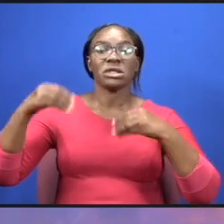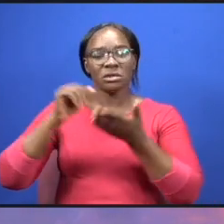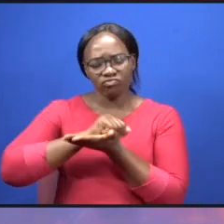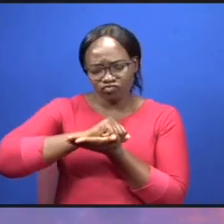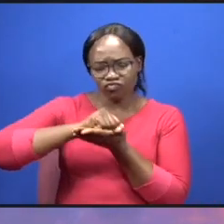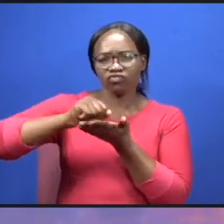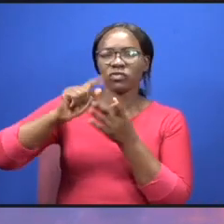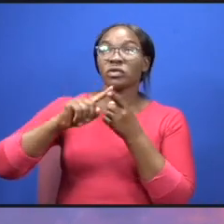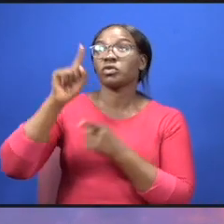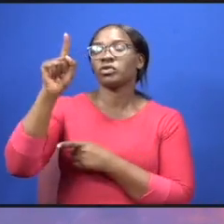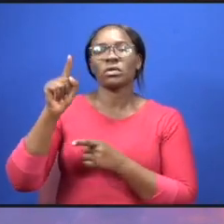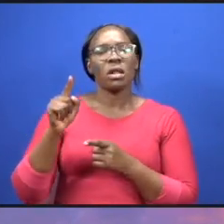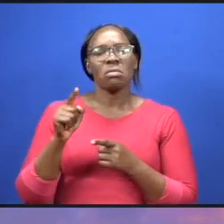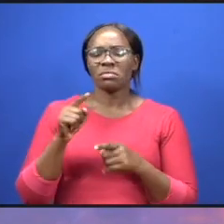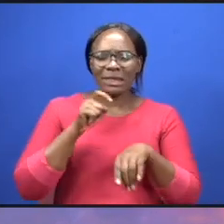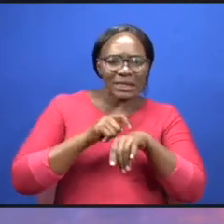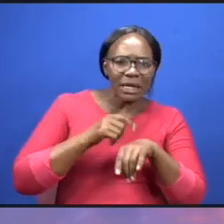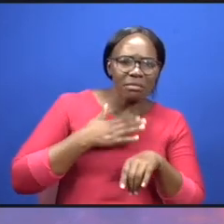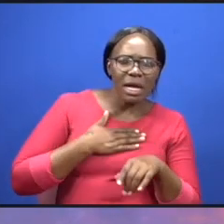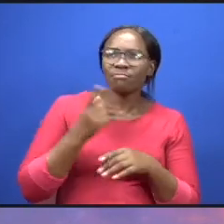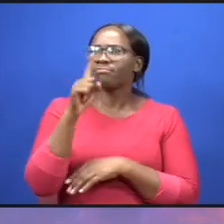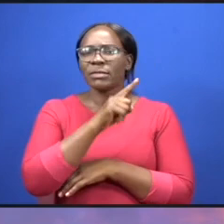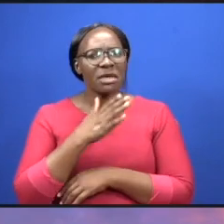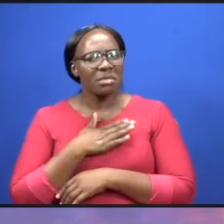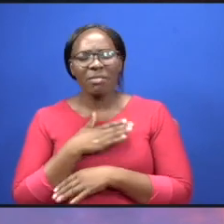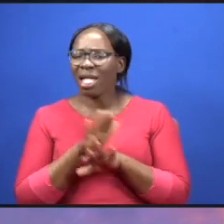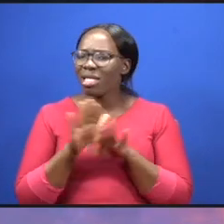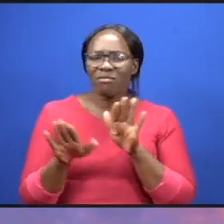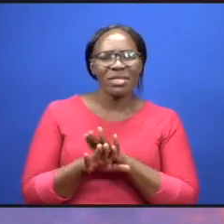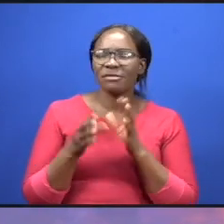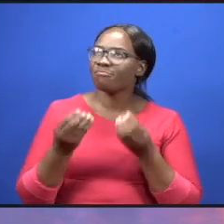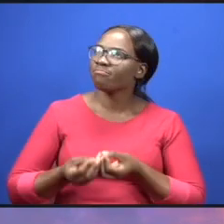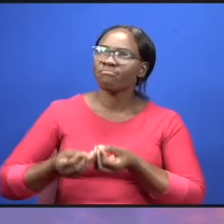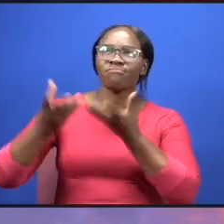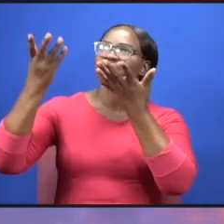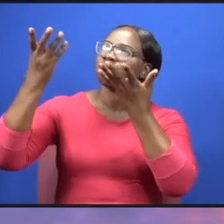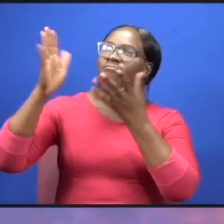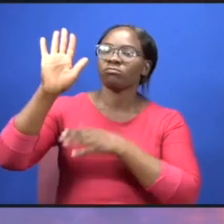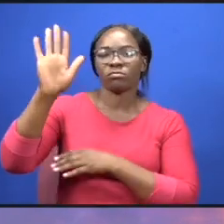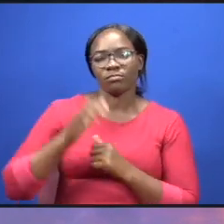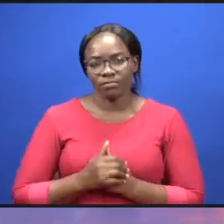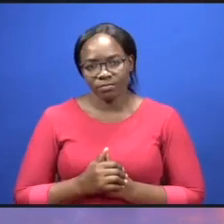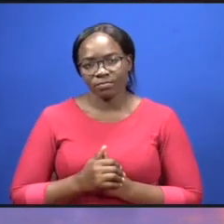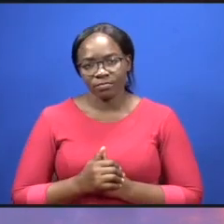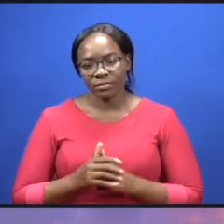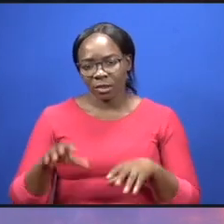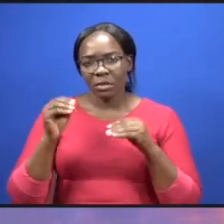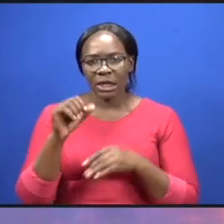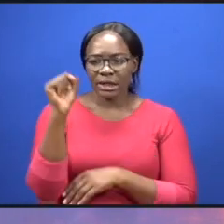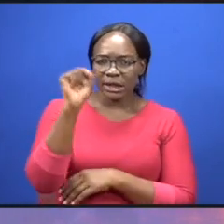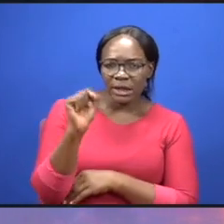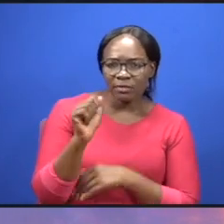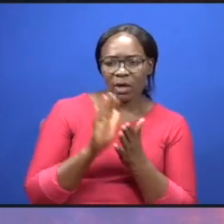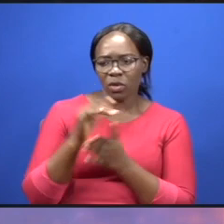consecrated unto thee. Take my moments and my days. Let them flow in ceaseless praise. Take my